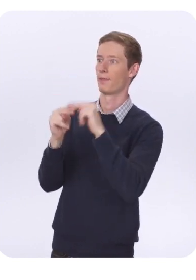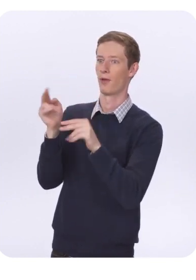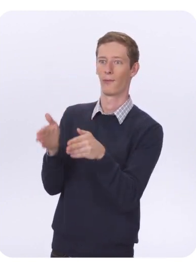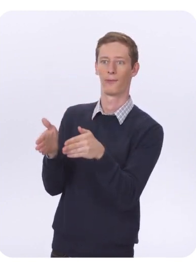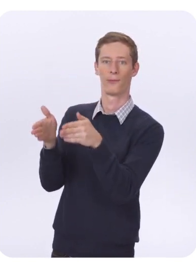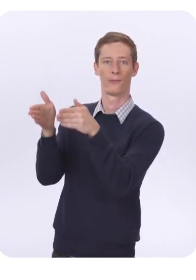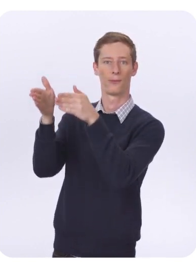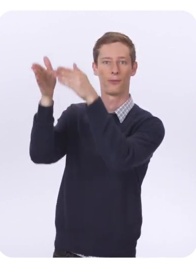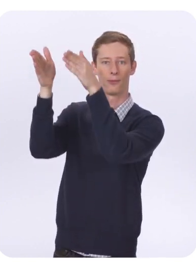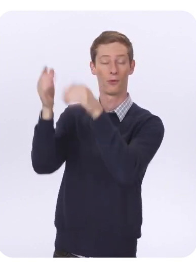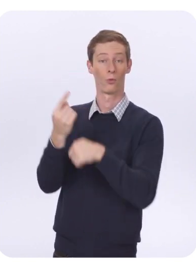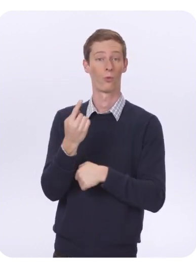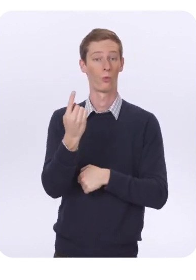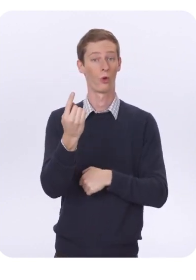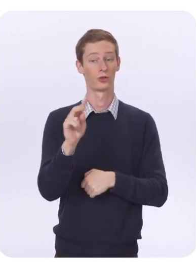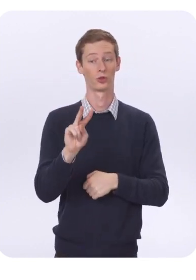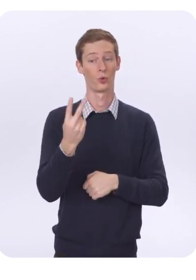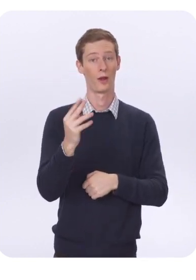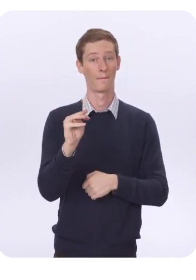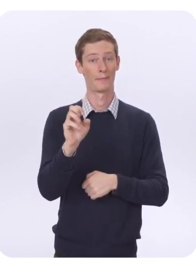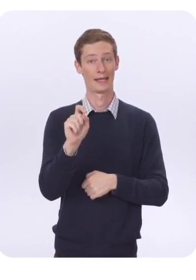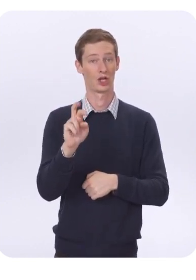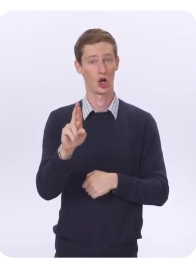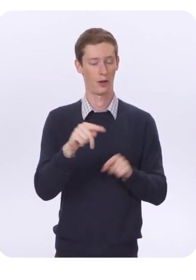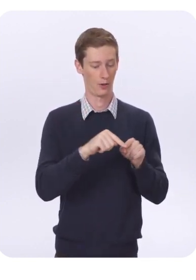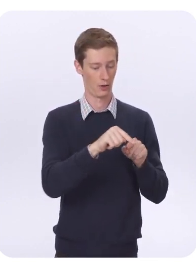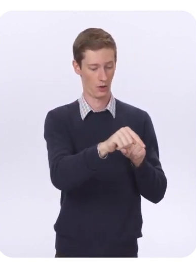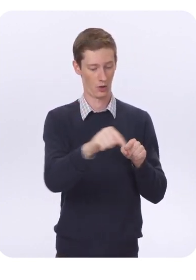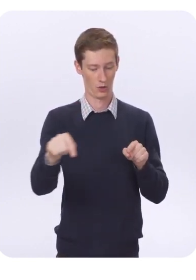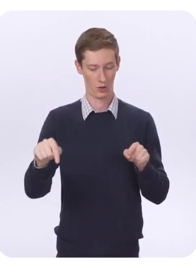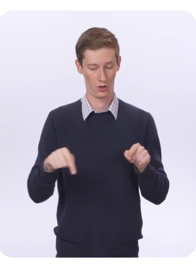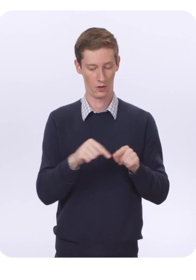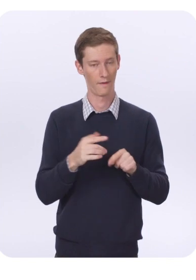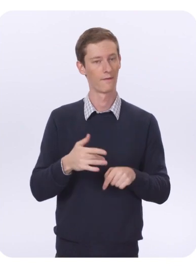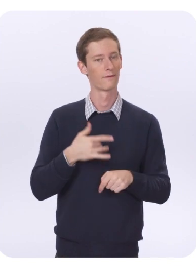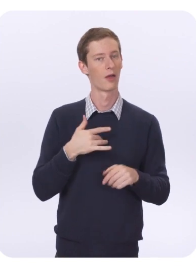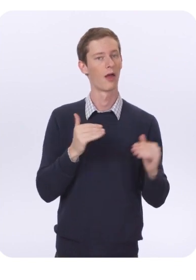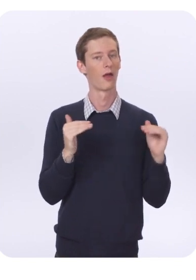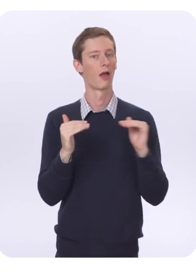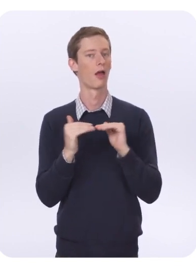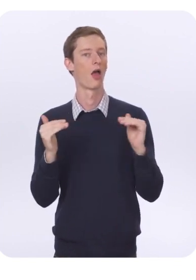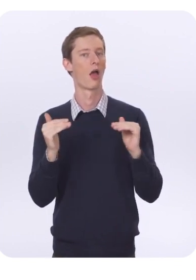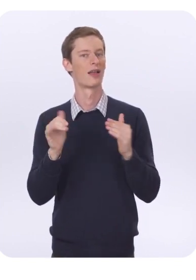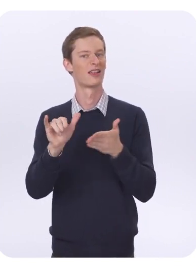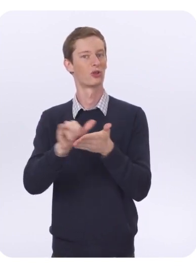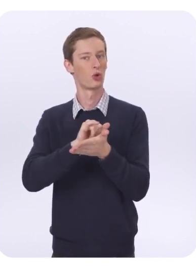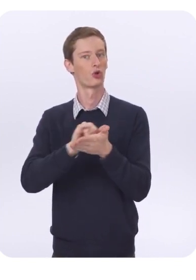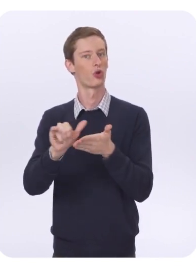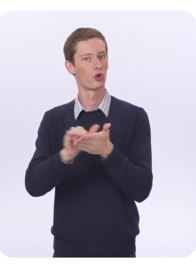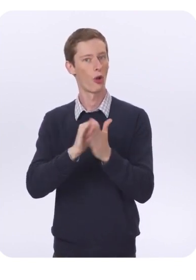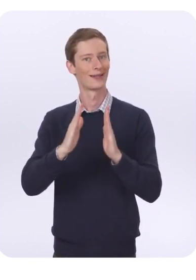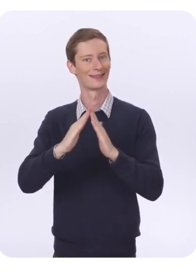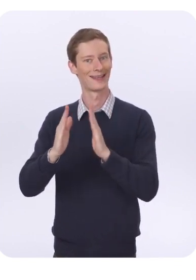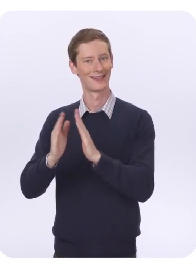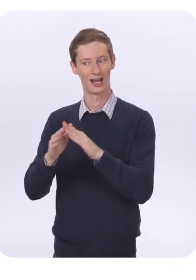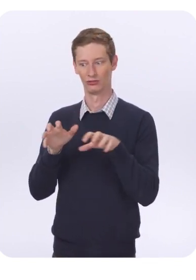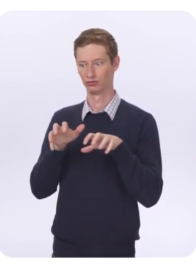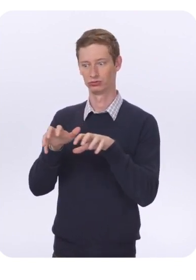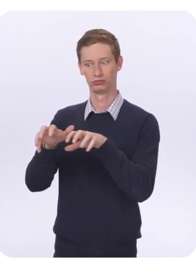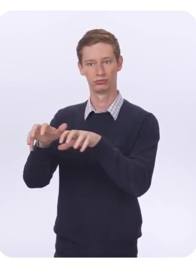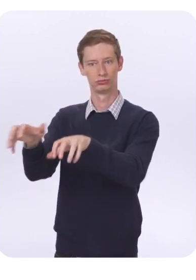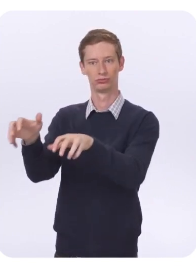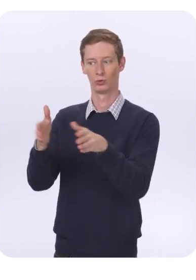A square meter of lawn is now a dense metropolitan area with 100,000 blades or 2 Manhattans worth of grass towers.